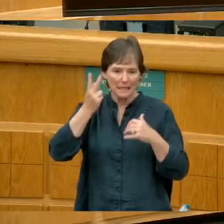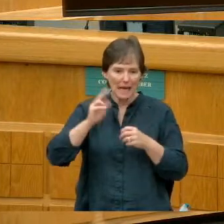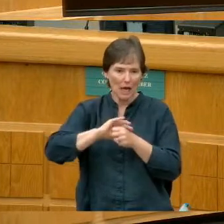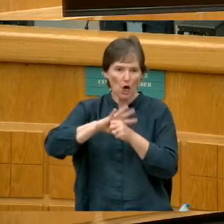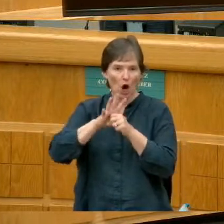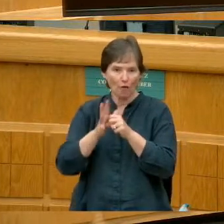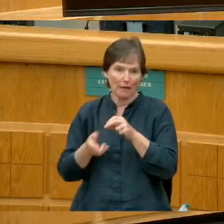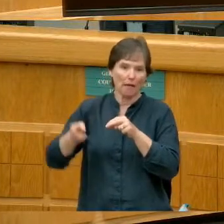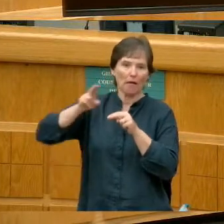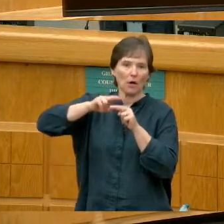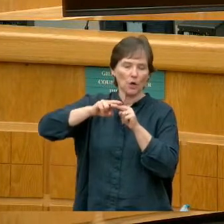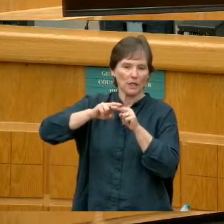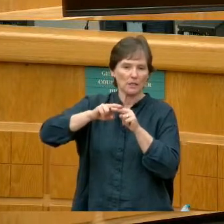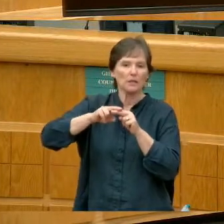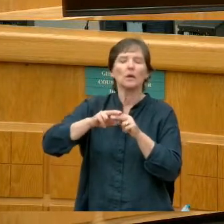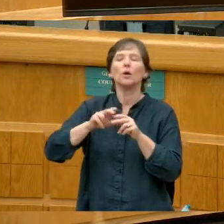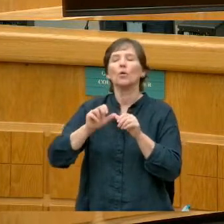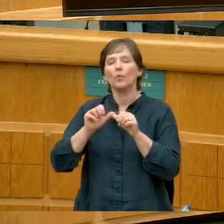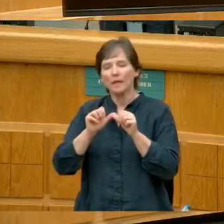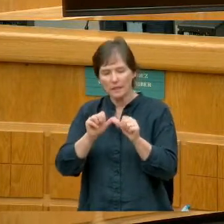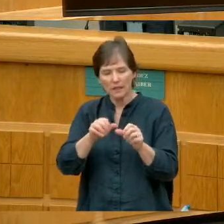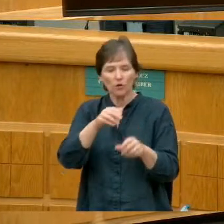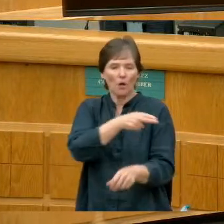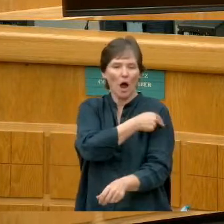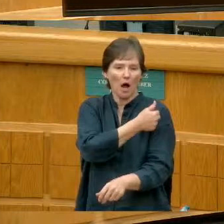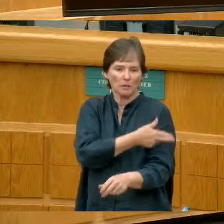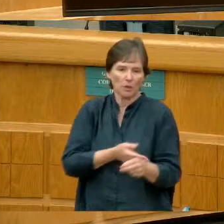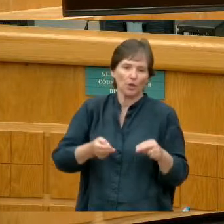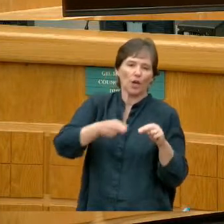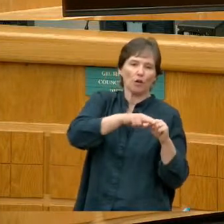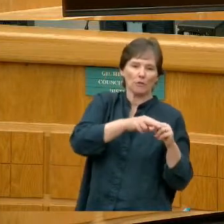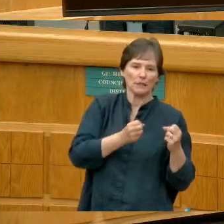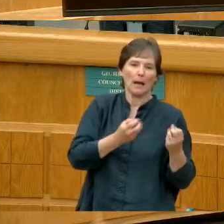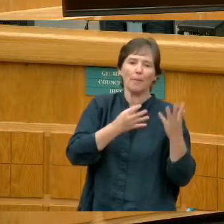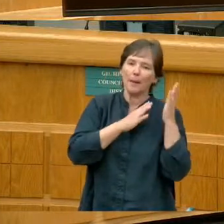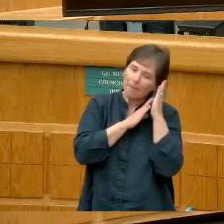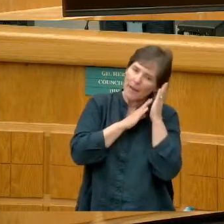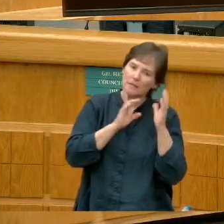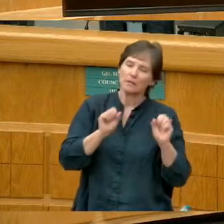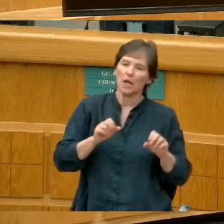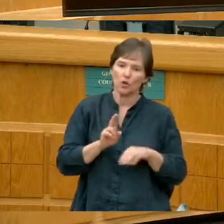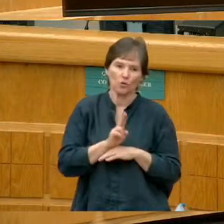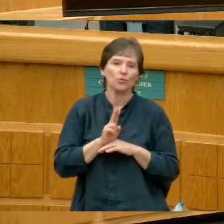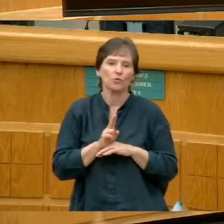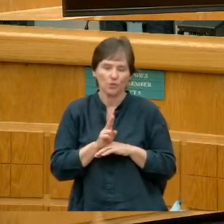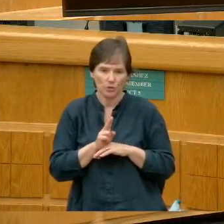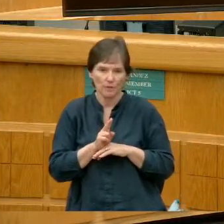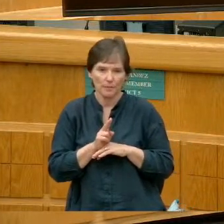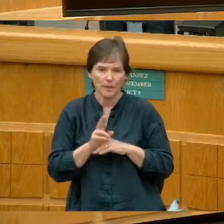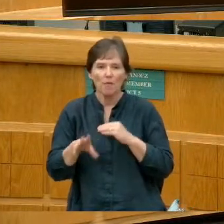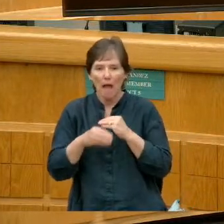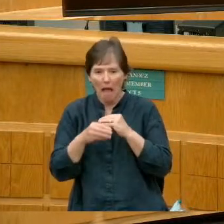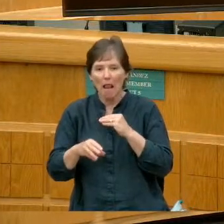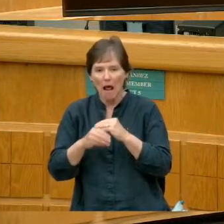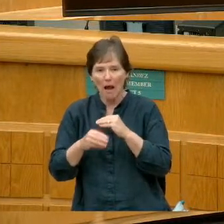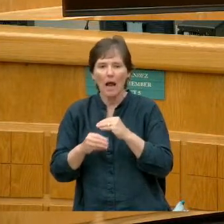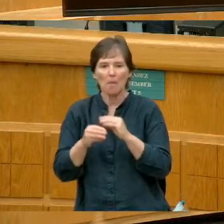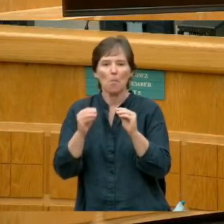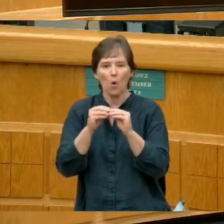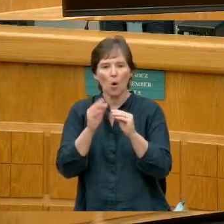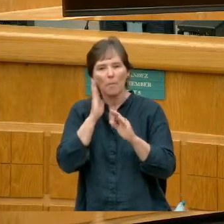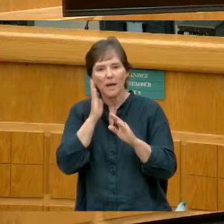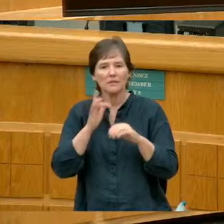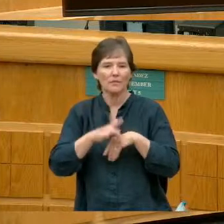same is true for HCA. I've talked to both major hospitals today, and they're adding lots of beds.